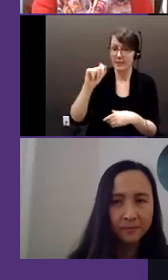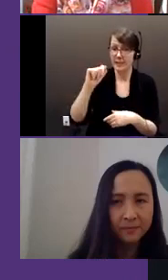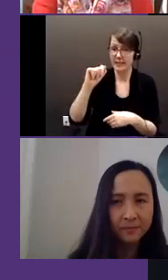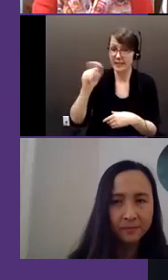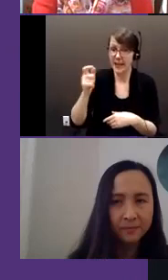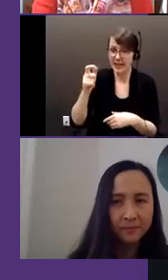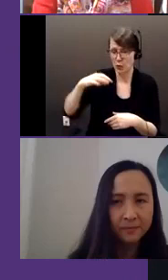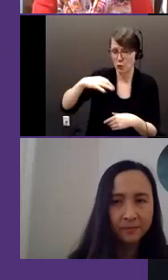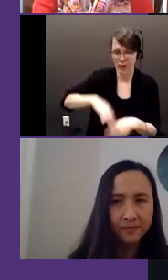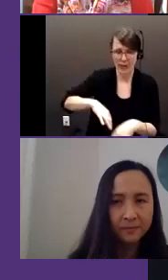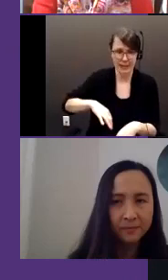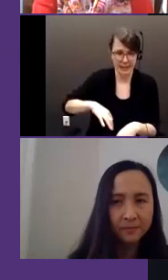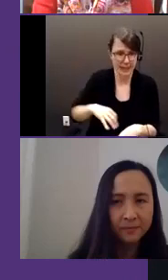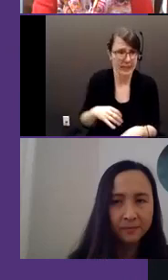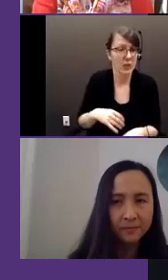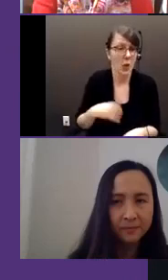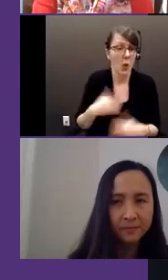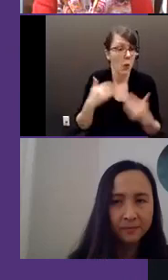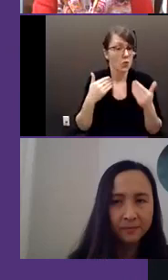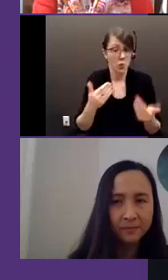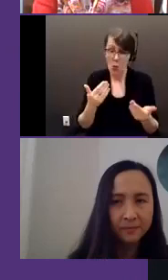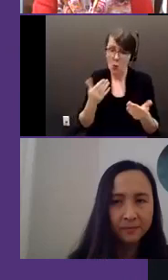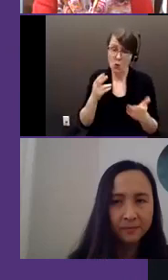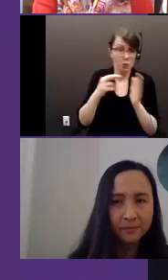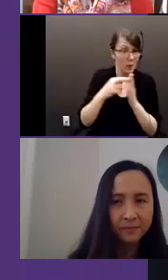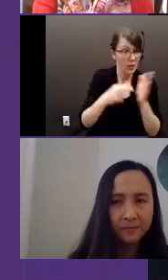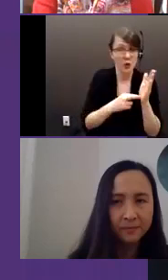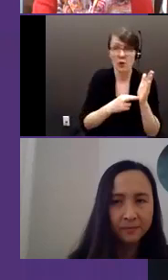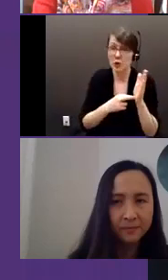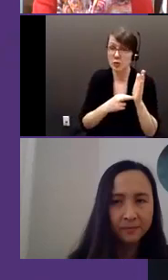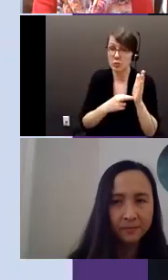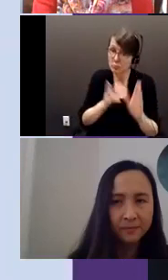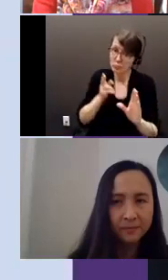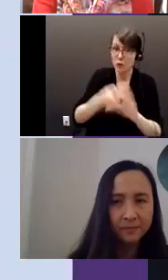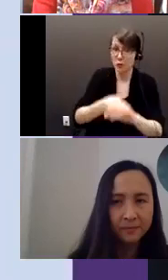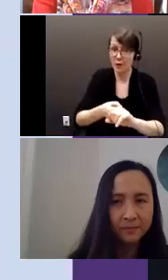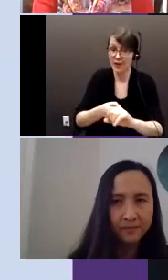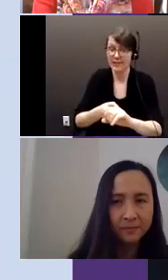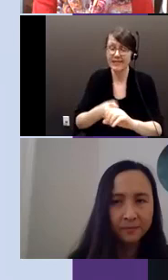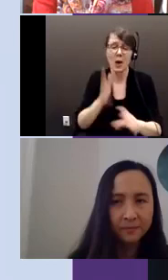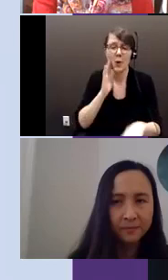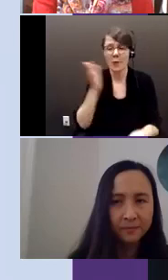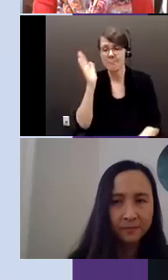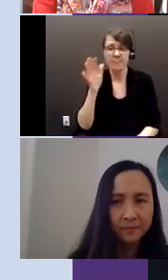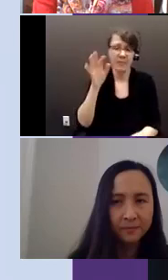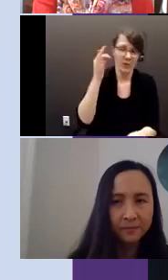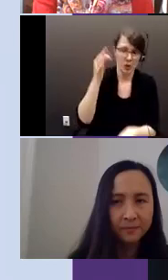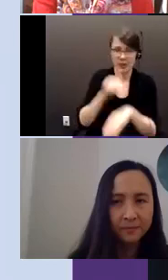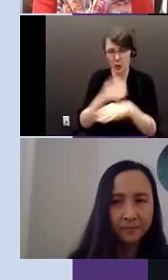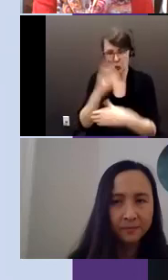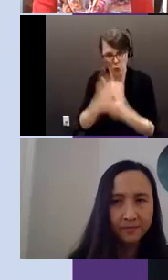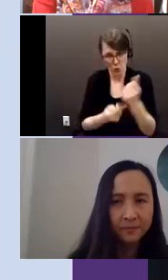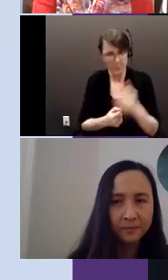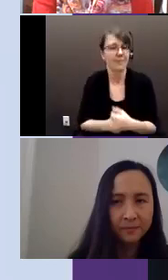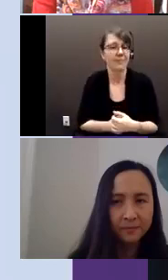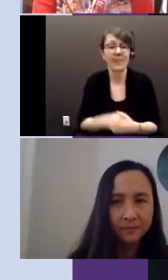log in, register for that, and it will be available in French as well as English. And this is my contact information. Please,